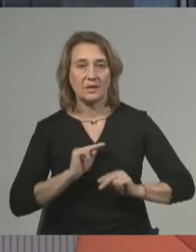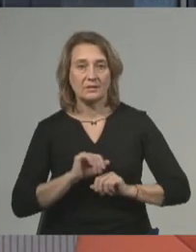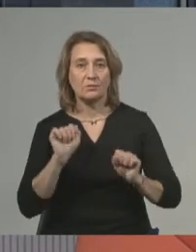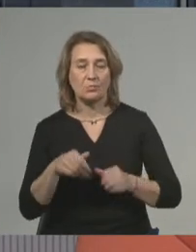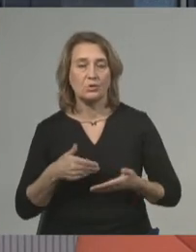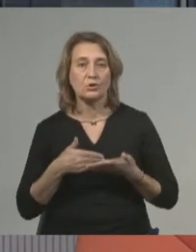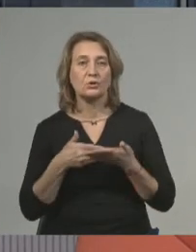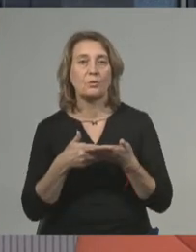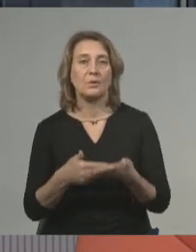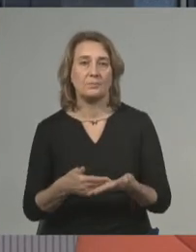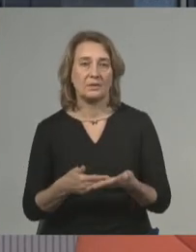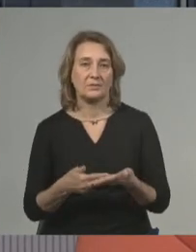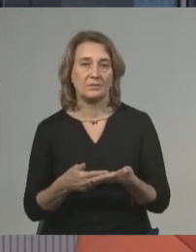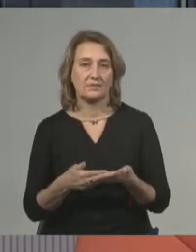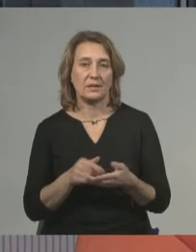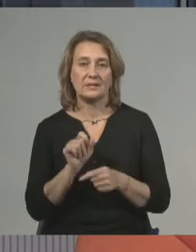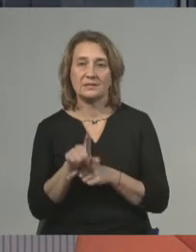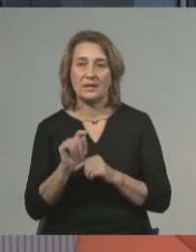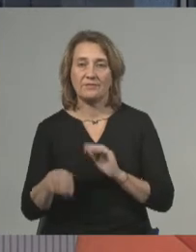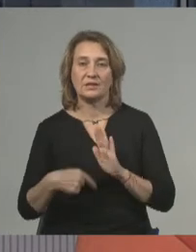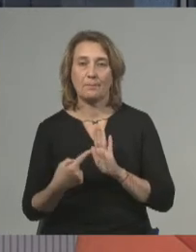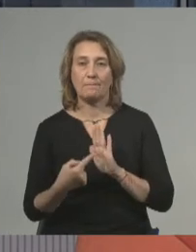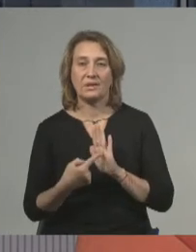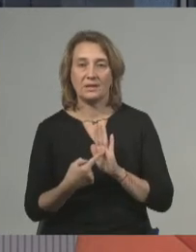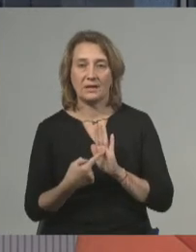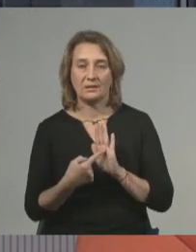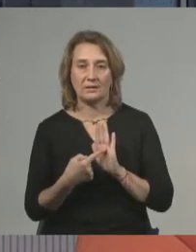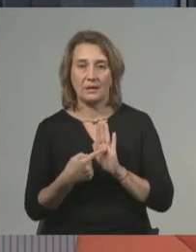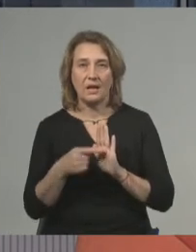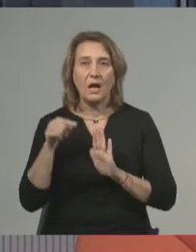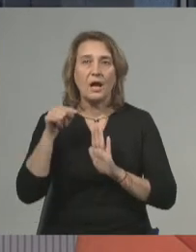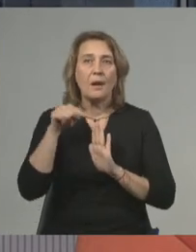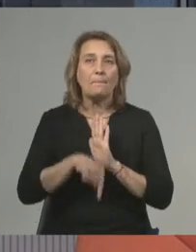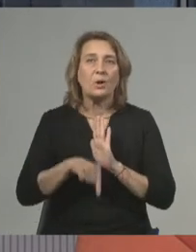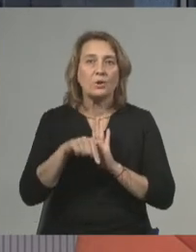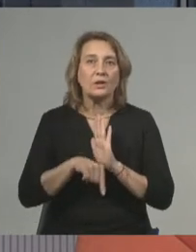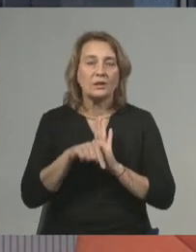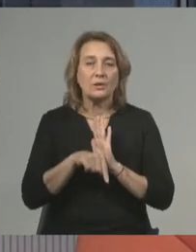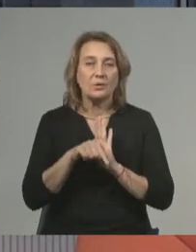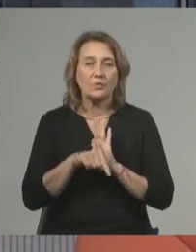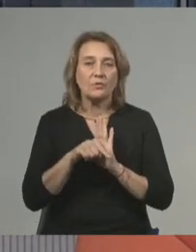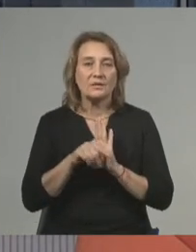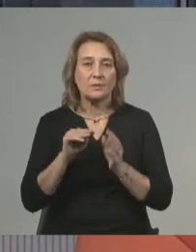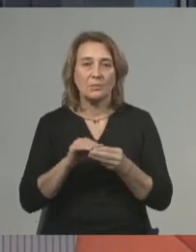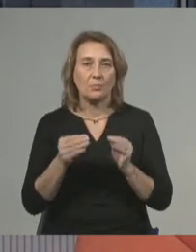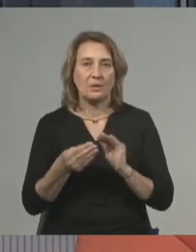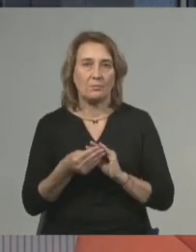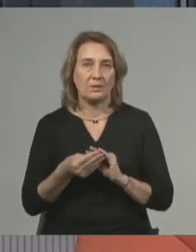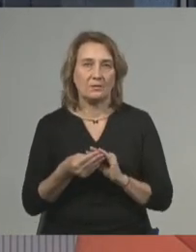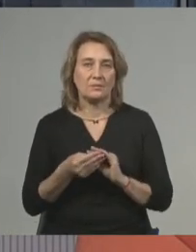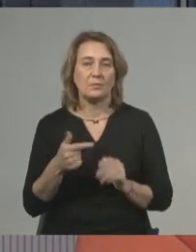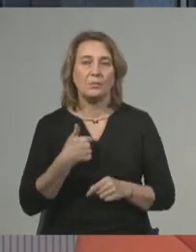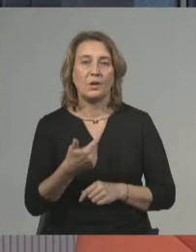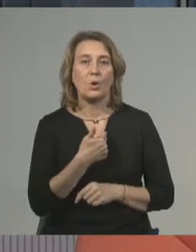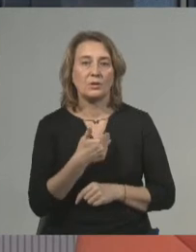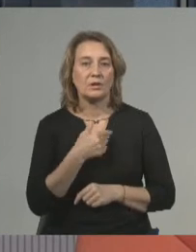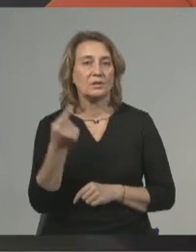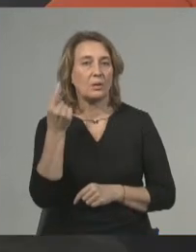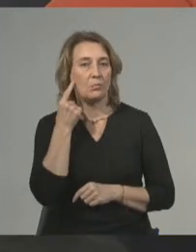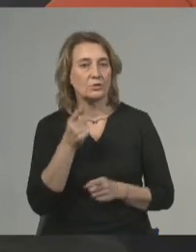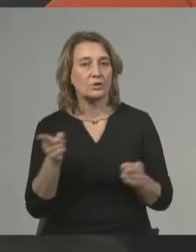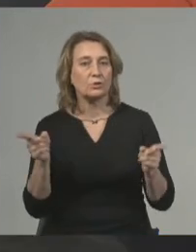of okay uh carlos how about you i would love to hear a brief comment from you before we before we